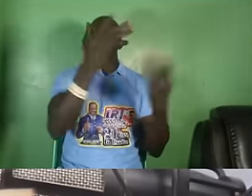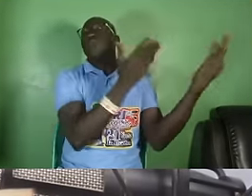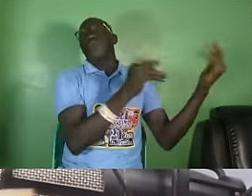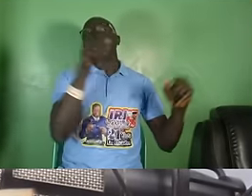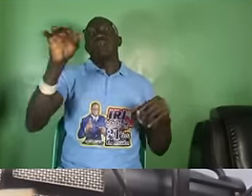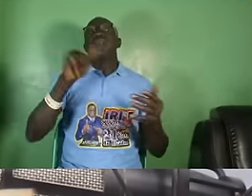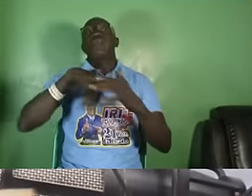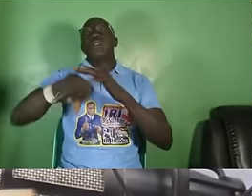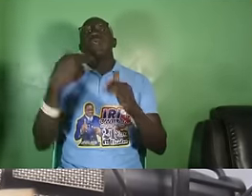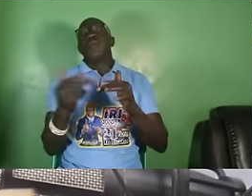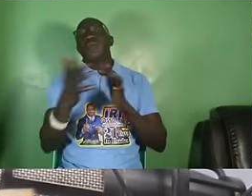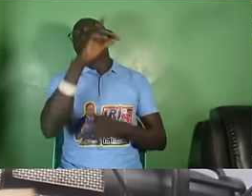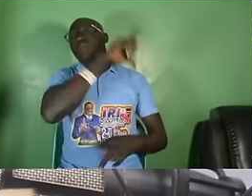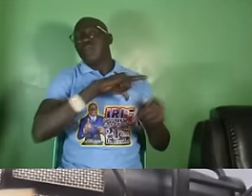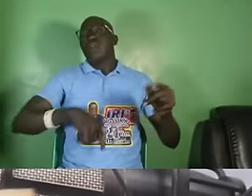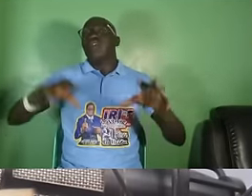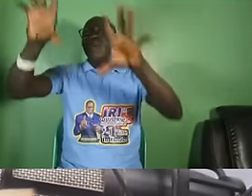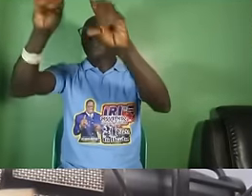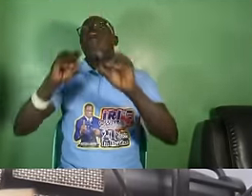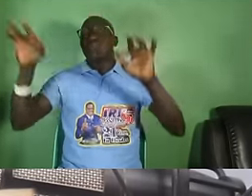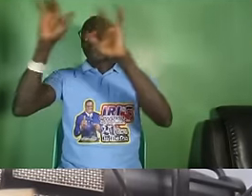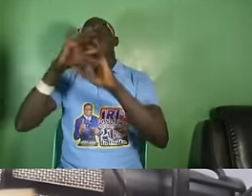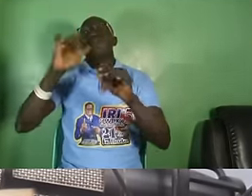dé. Your testimony awaits. In the name of Jesus. Wà á rí àánú gbà.